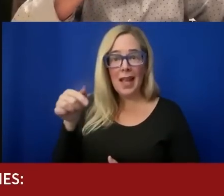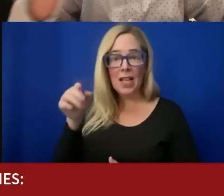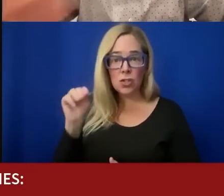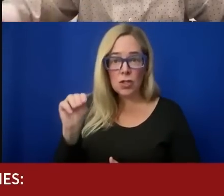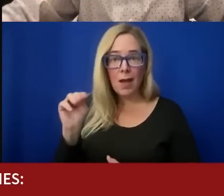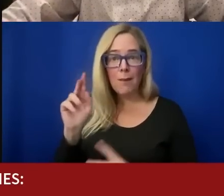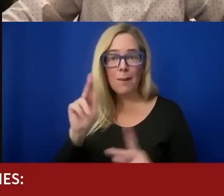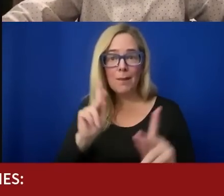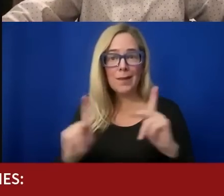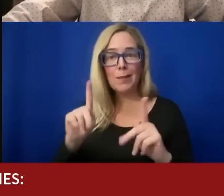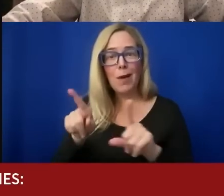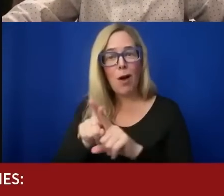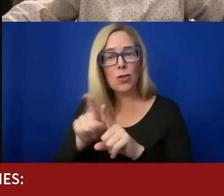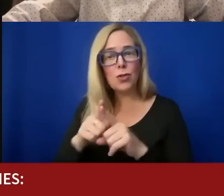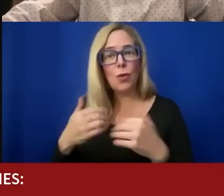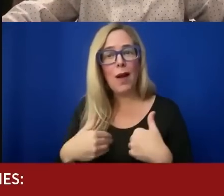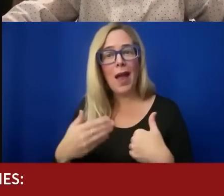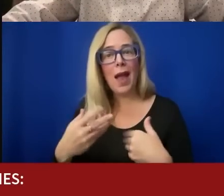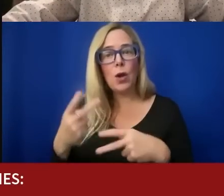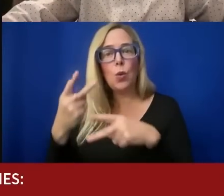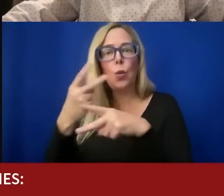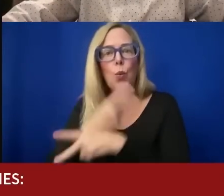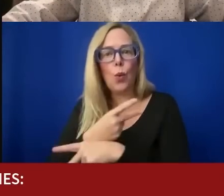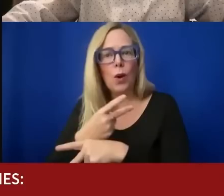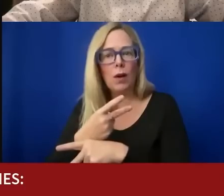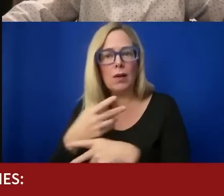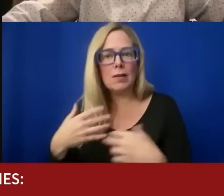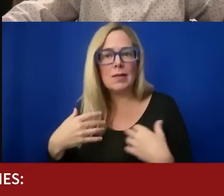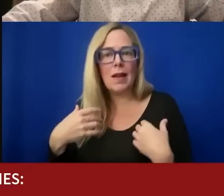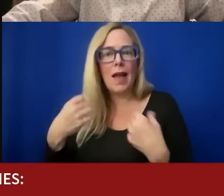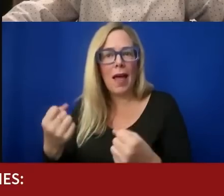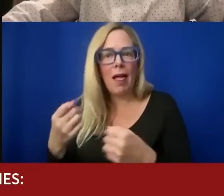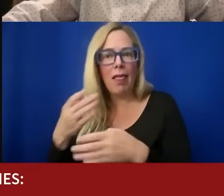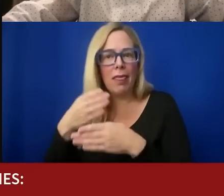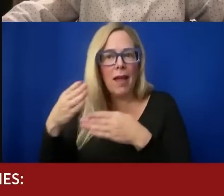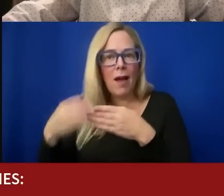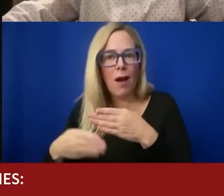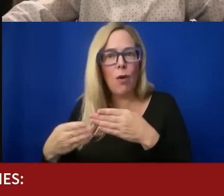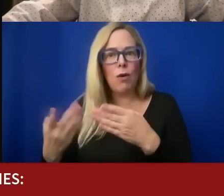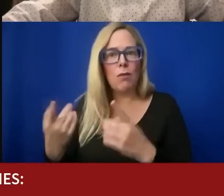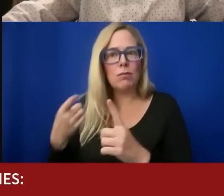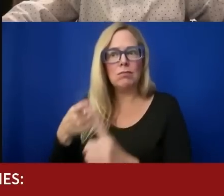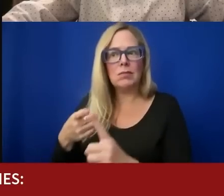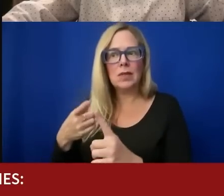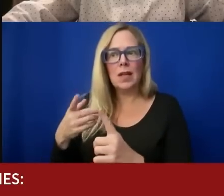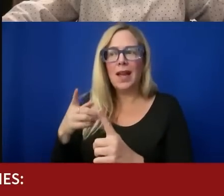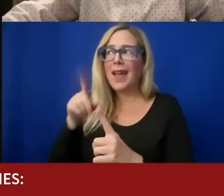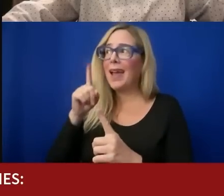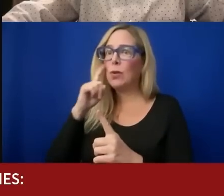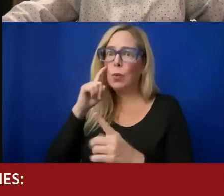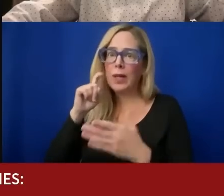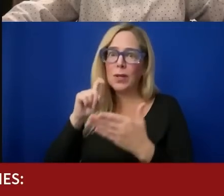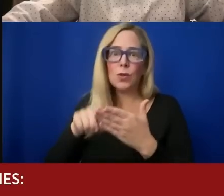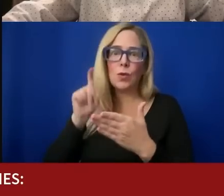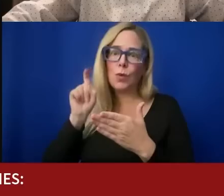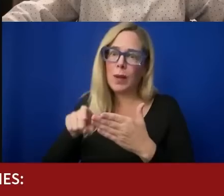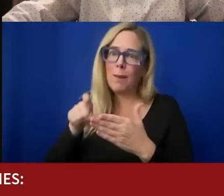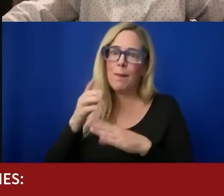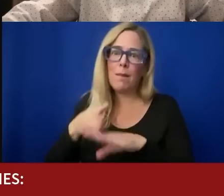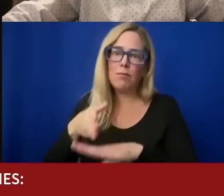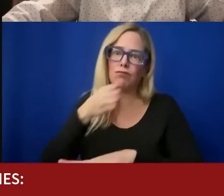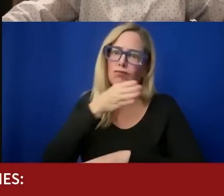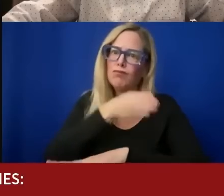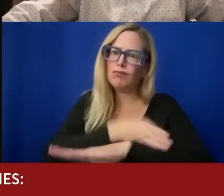really positing this relationship and promoting the idea that we need to do better when it comes to bridging the gap with the healthcare access